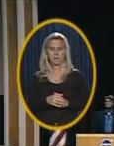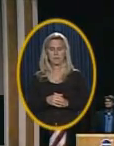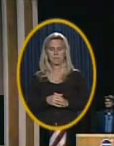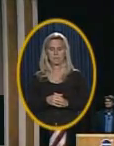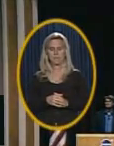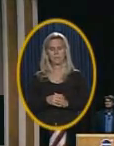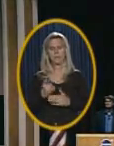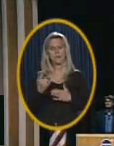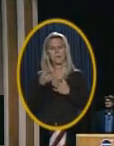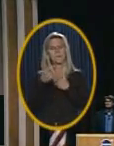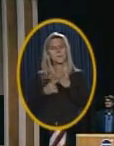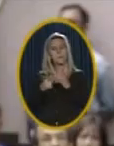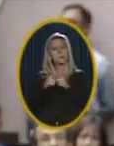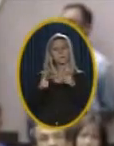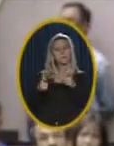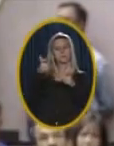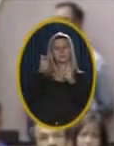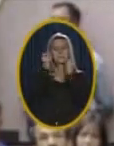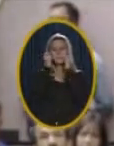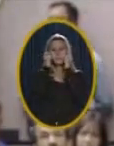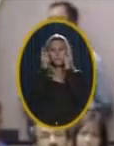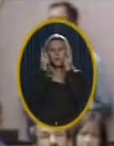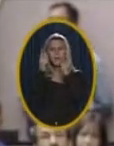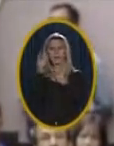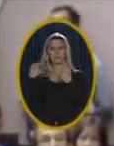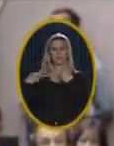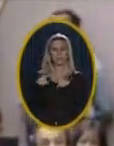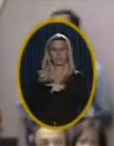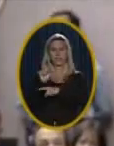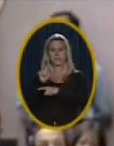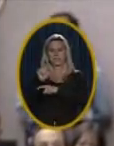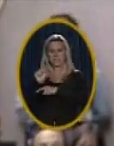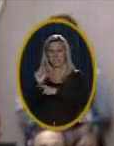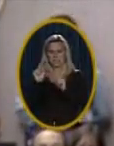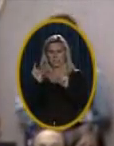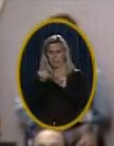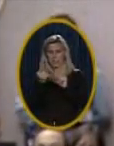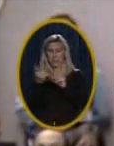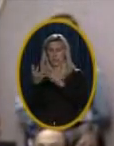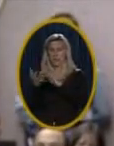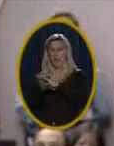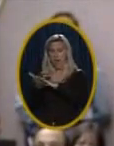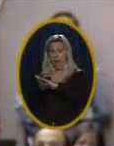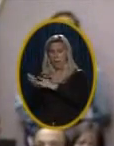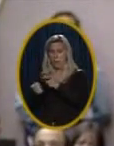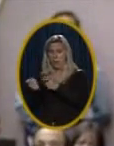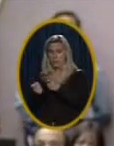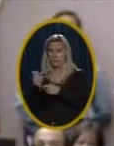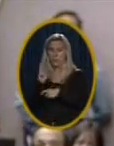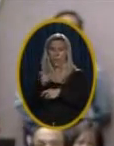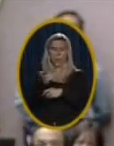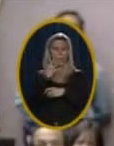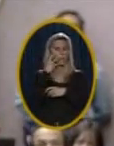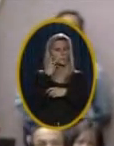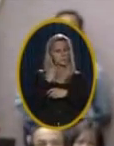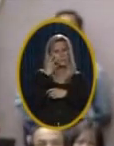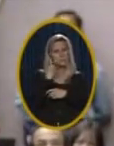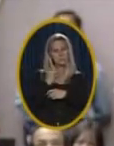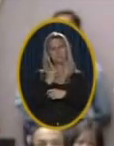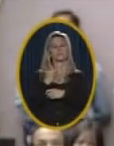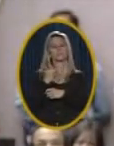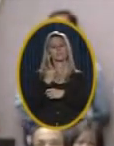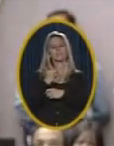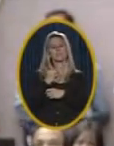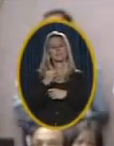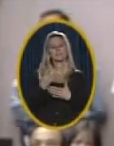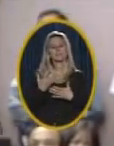Hi. What was the biggest surprise you had during the STS mission, either from an operational point of view or just experiencing the first reusable space